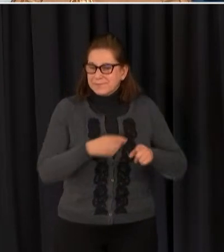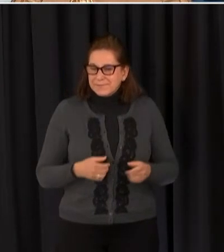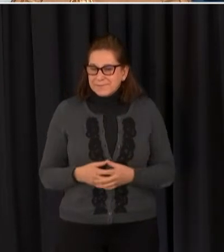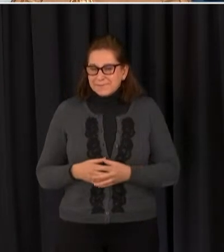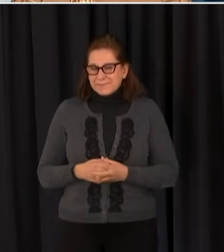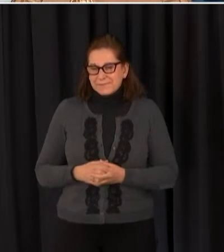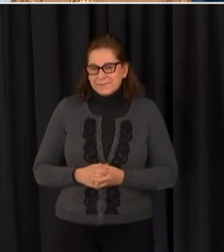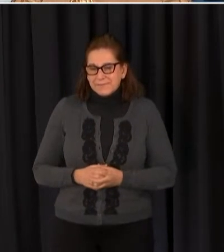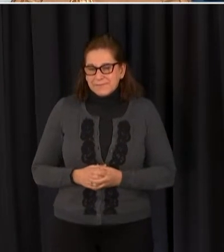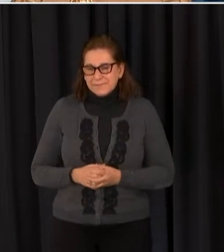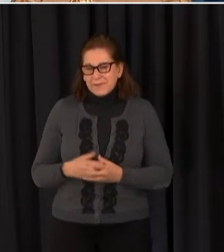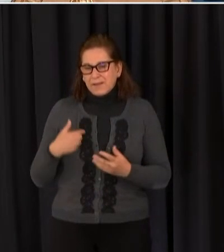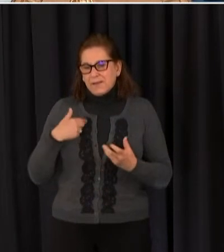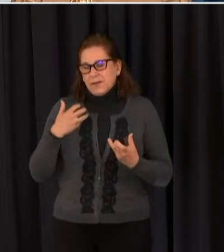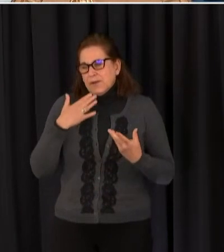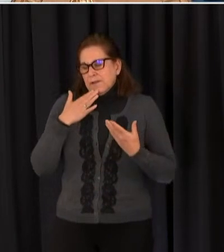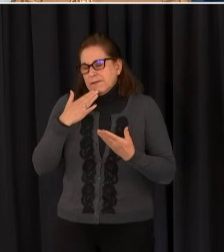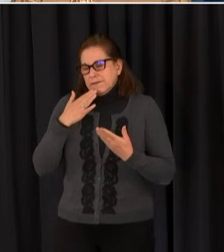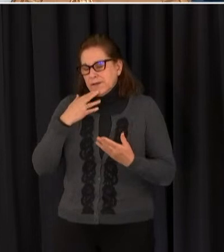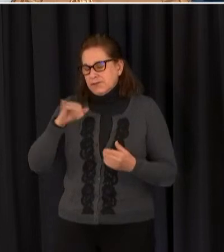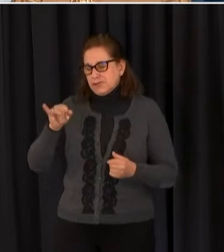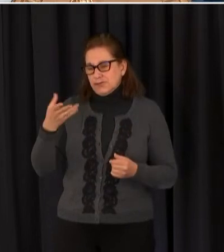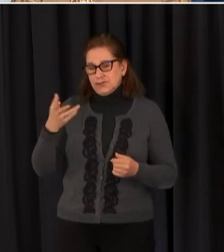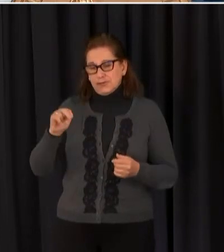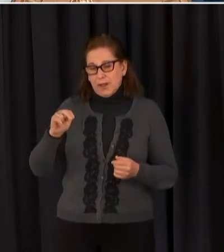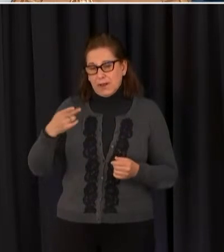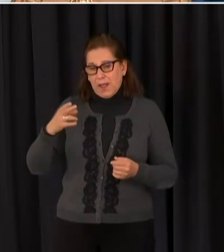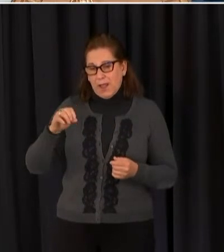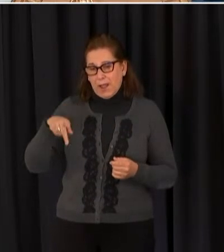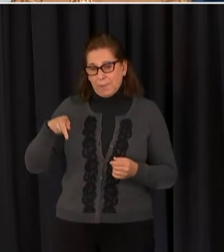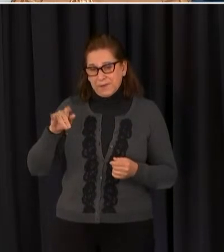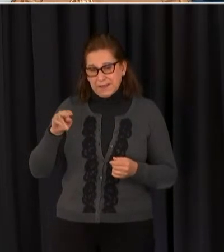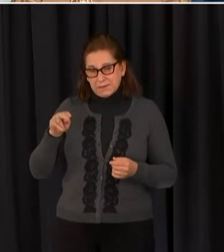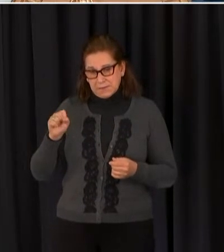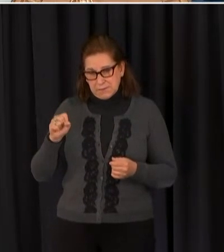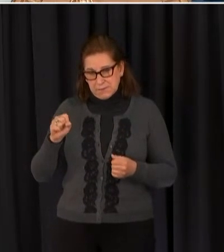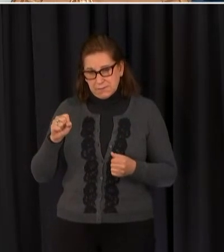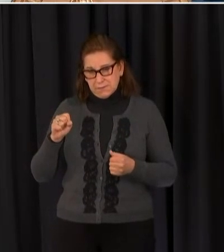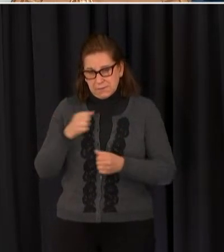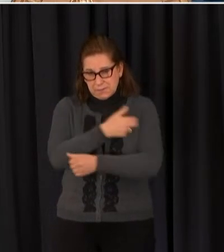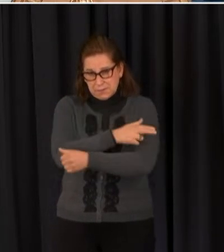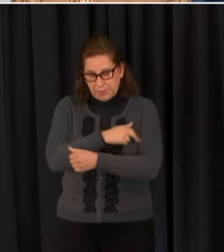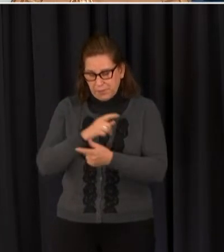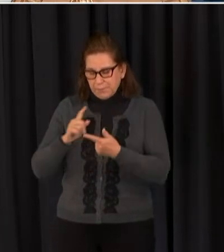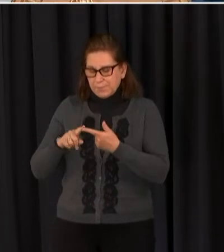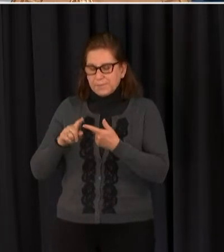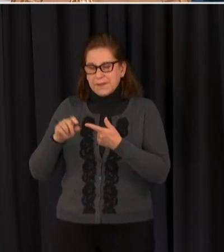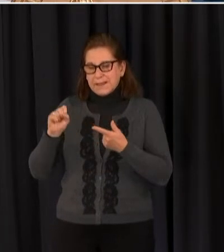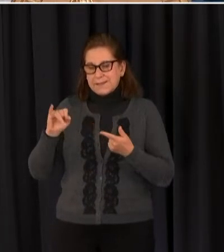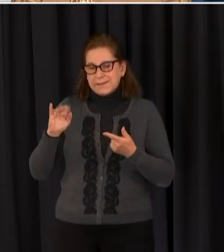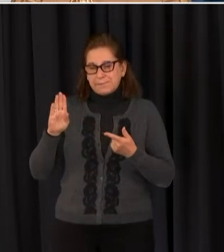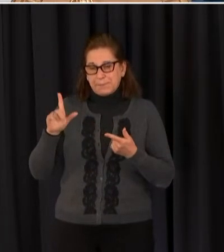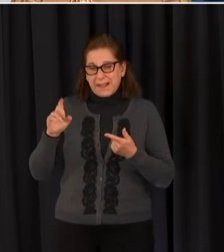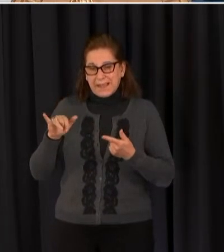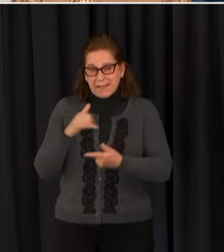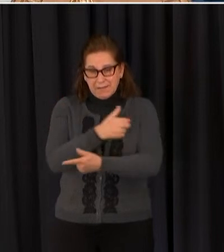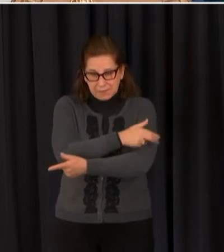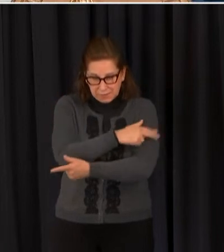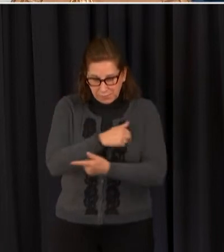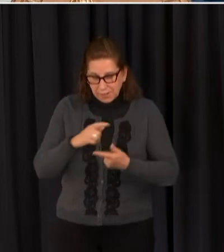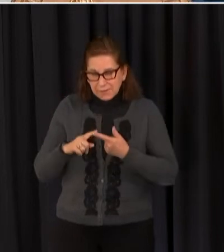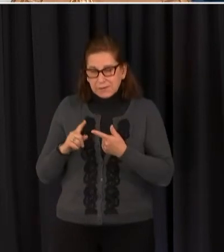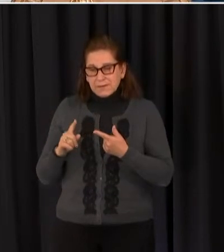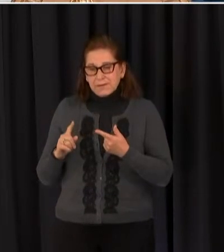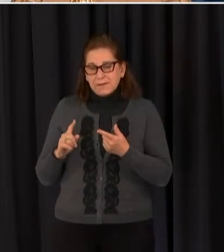DC Housing Authority, DC Health, DC Homeland Security, and the Department of Parks and Recreation